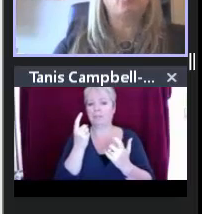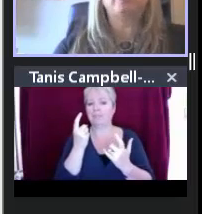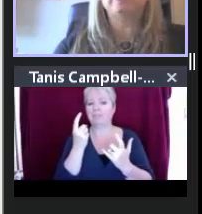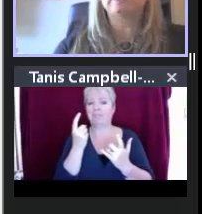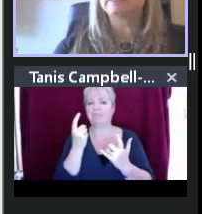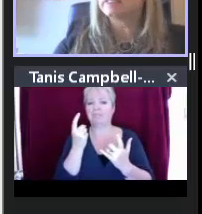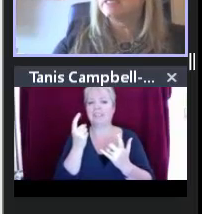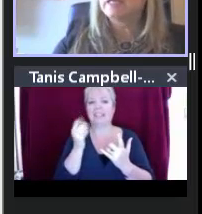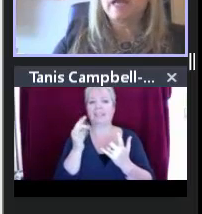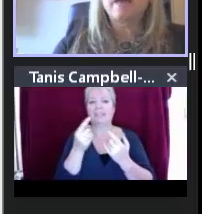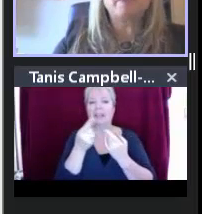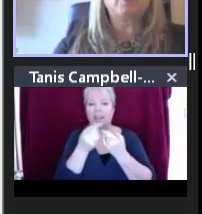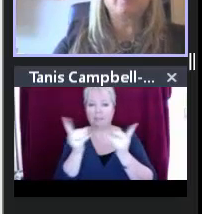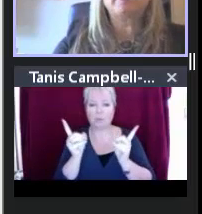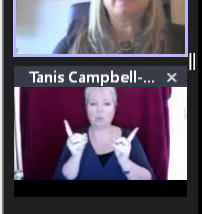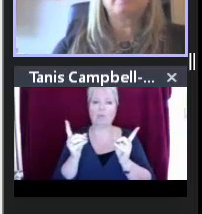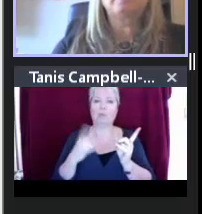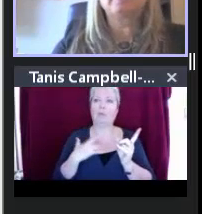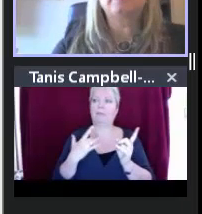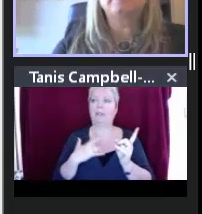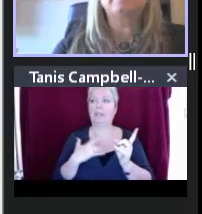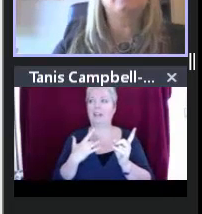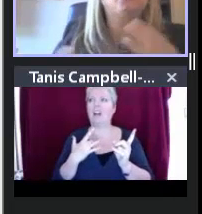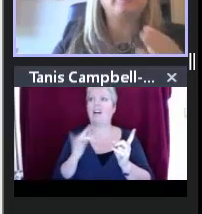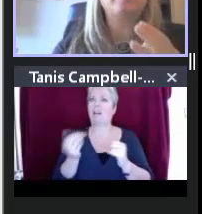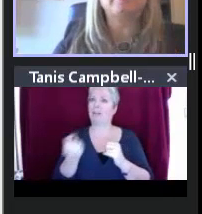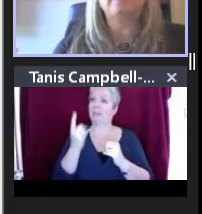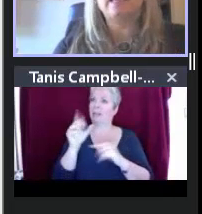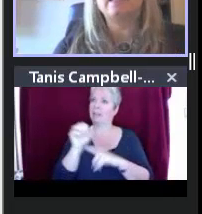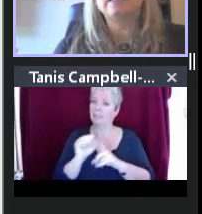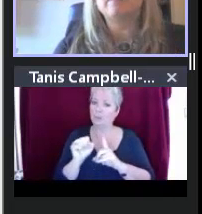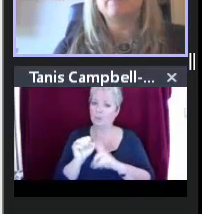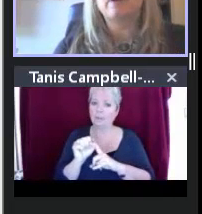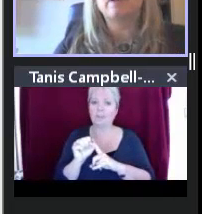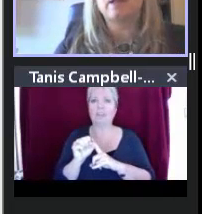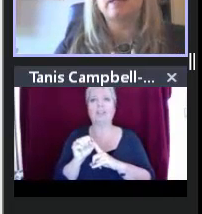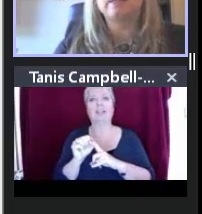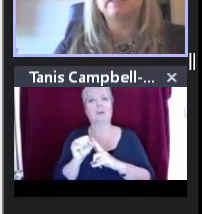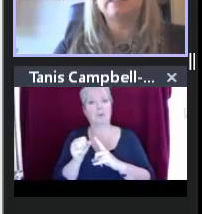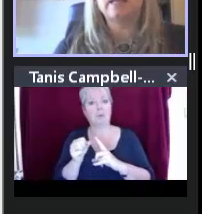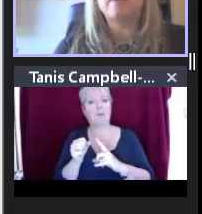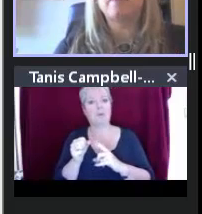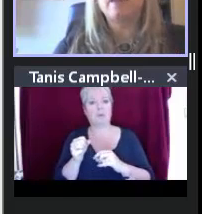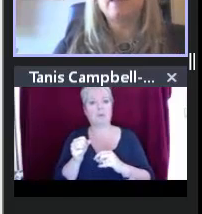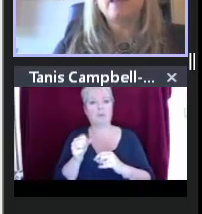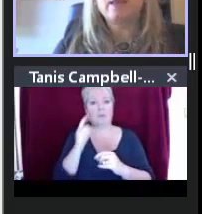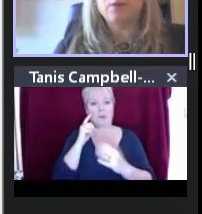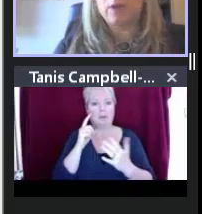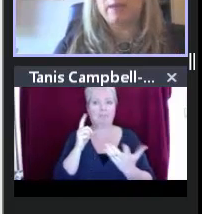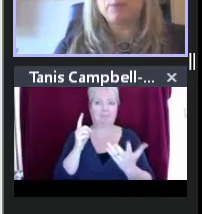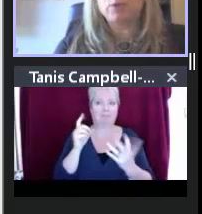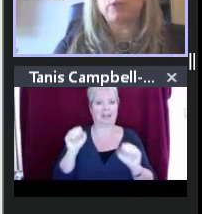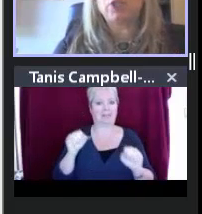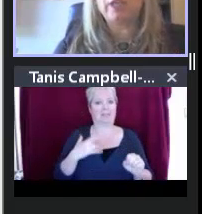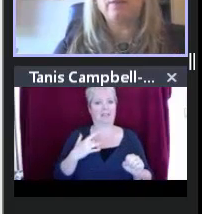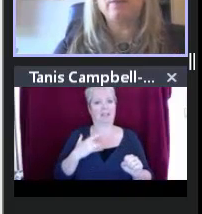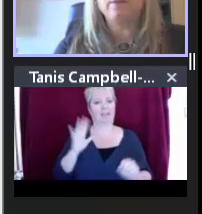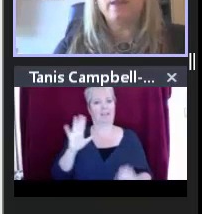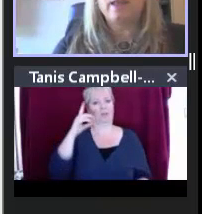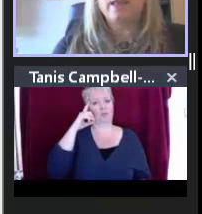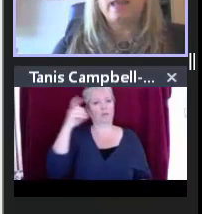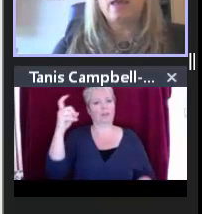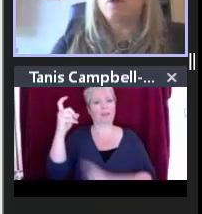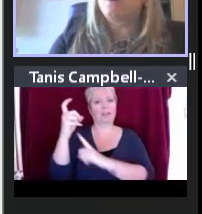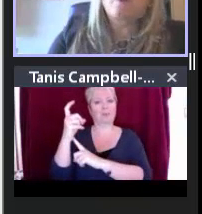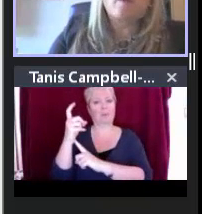the situations, the circumstances, the dreams that some of our clients aim to